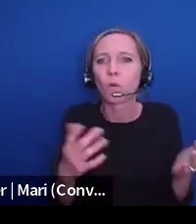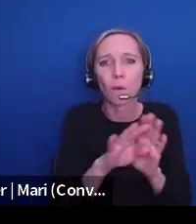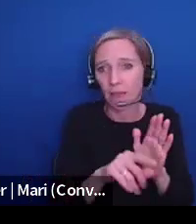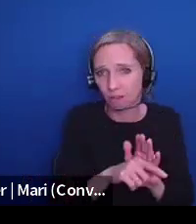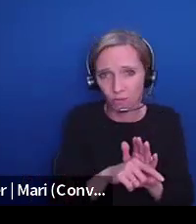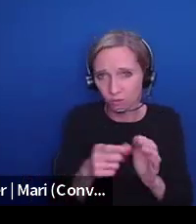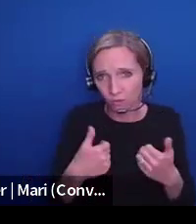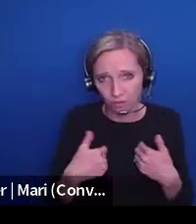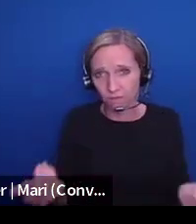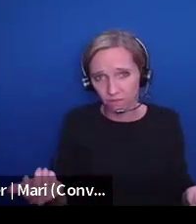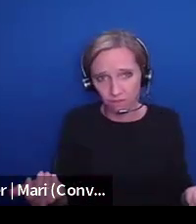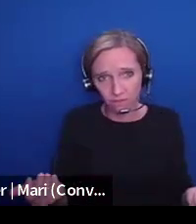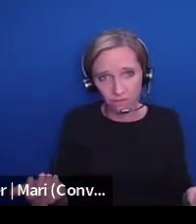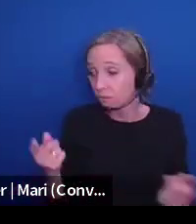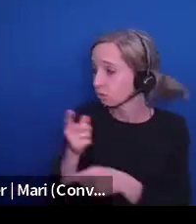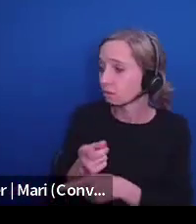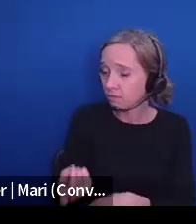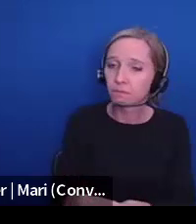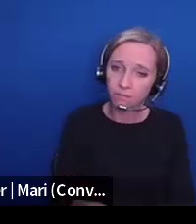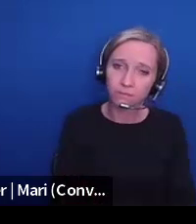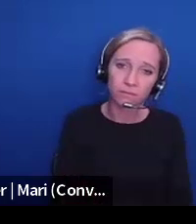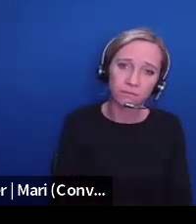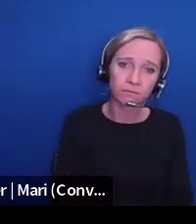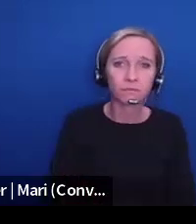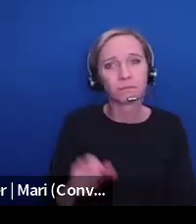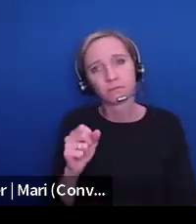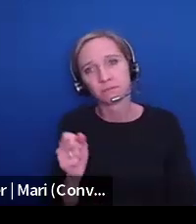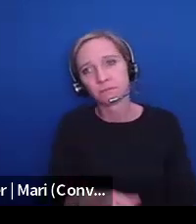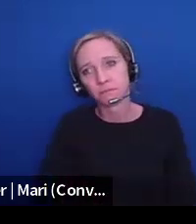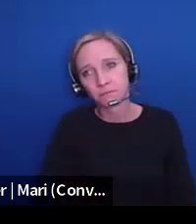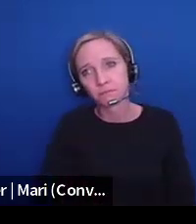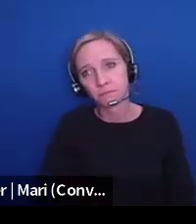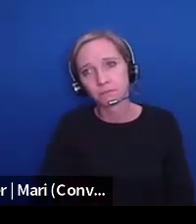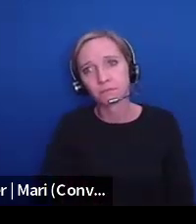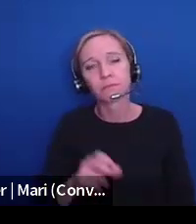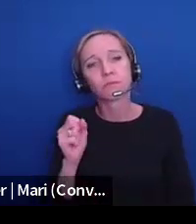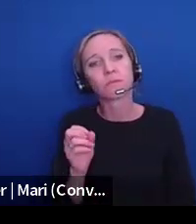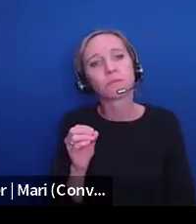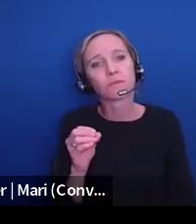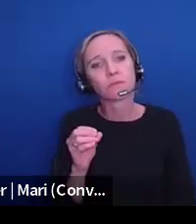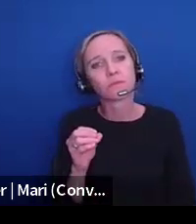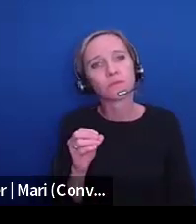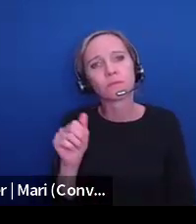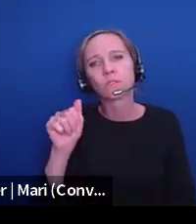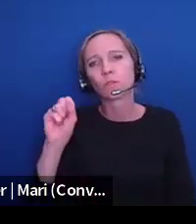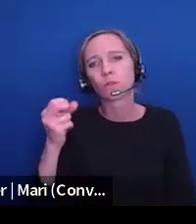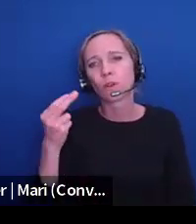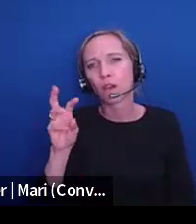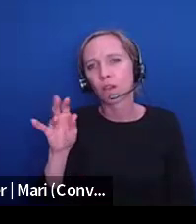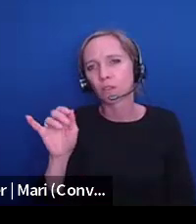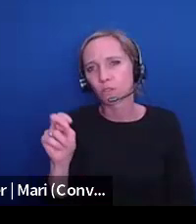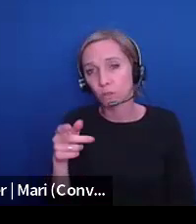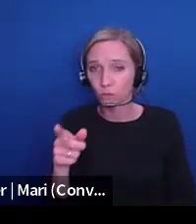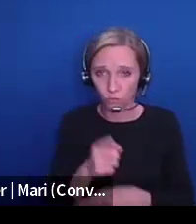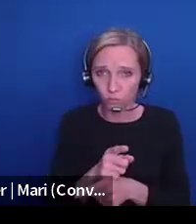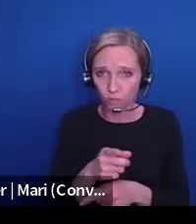are, right? Correct. Yeah. So Ashwin, you